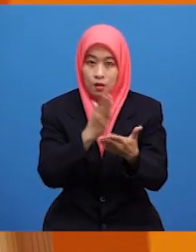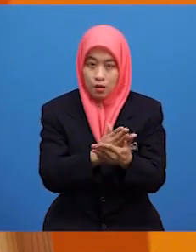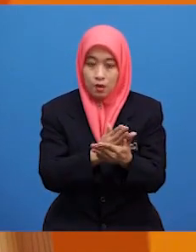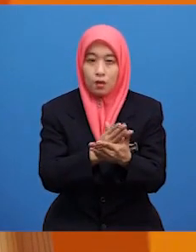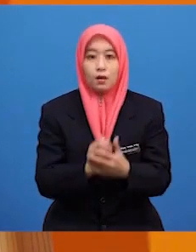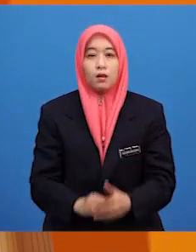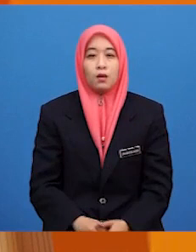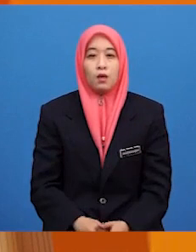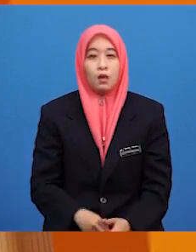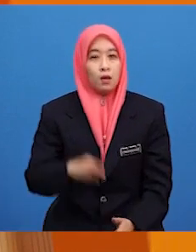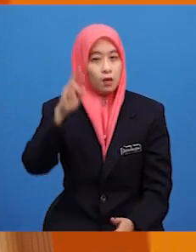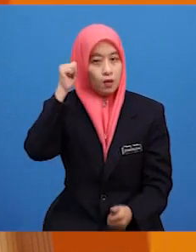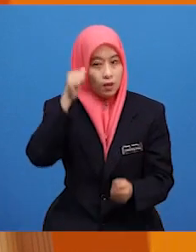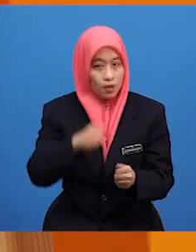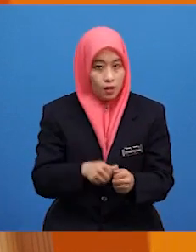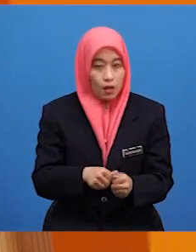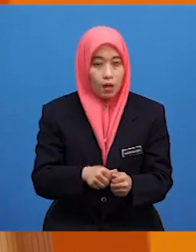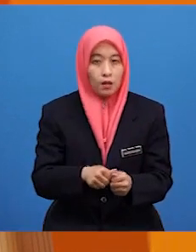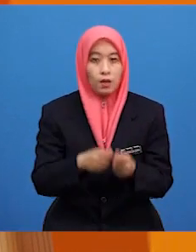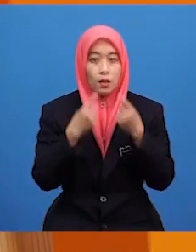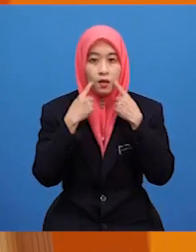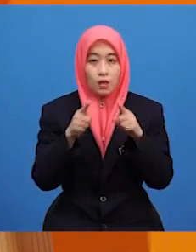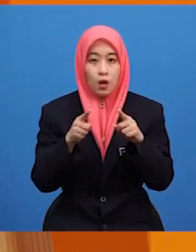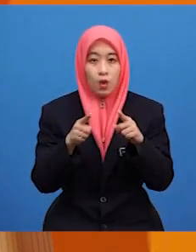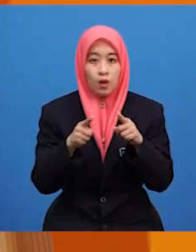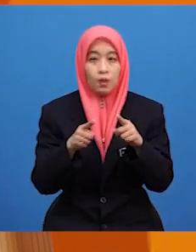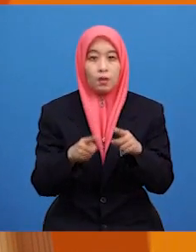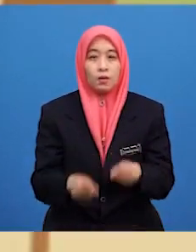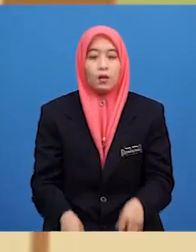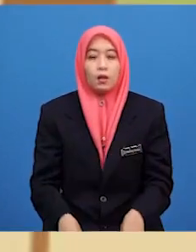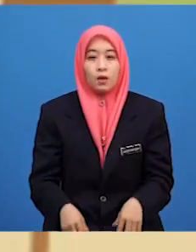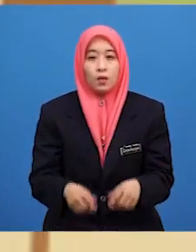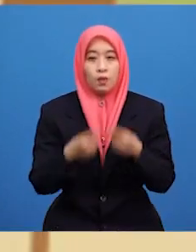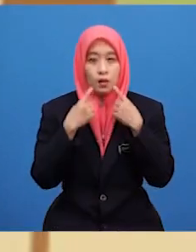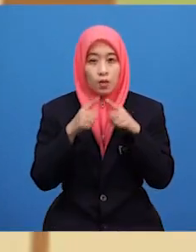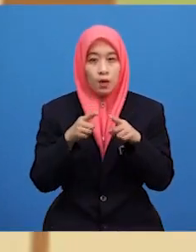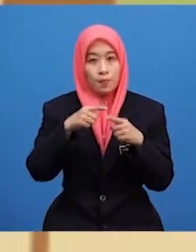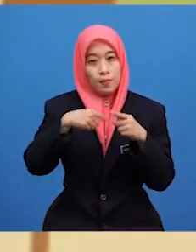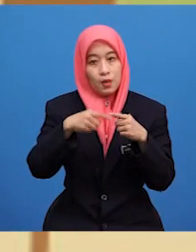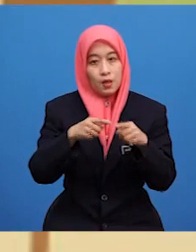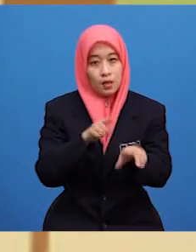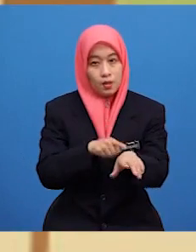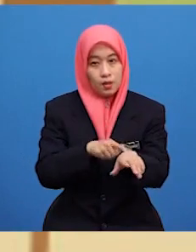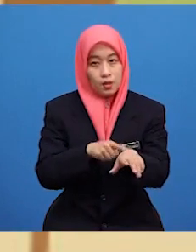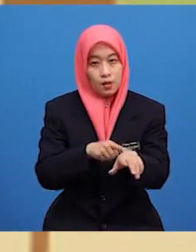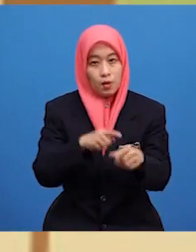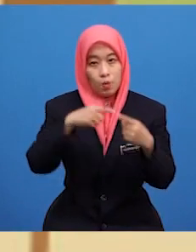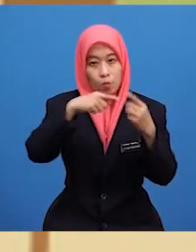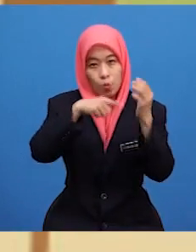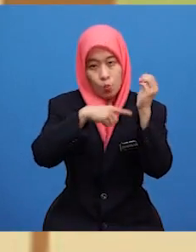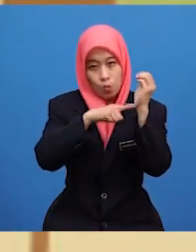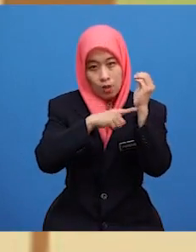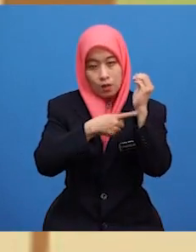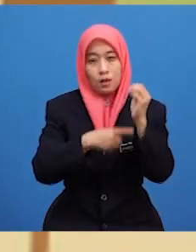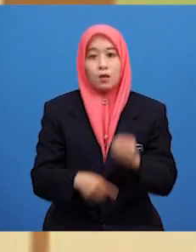out the answer before the clock stops ticking. So, boys and girls, are you